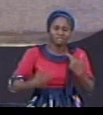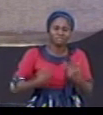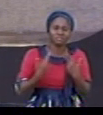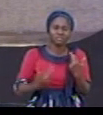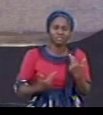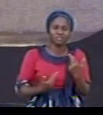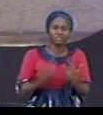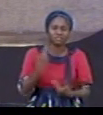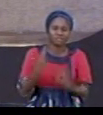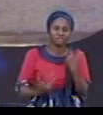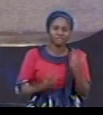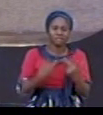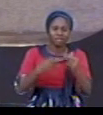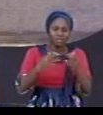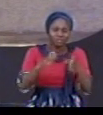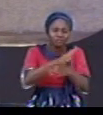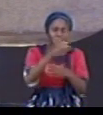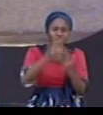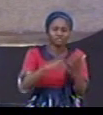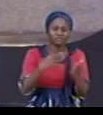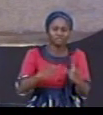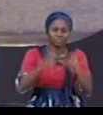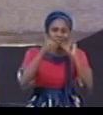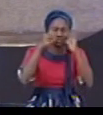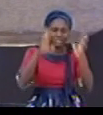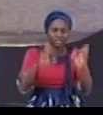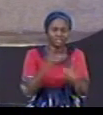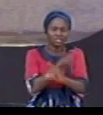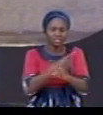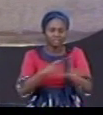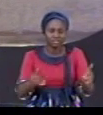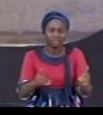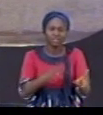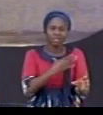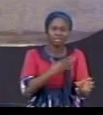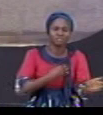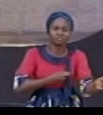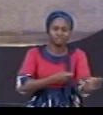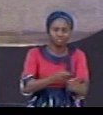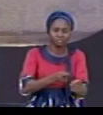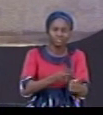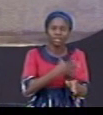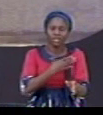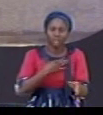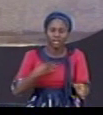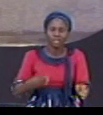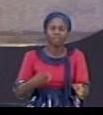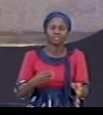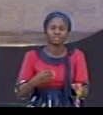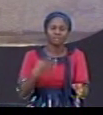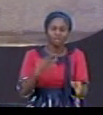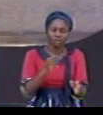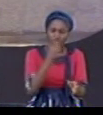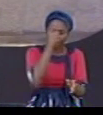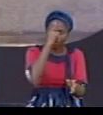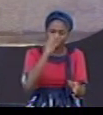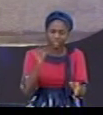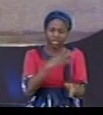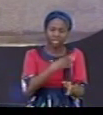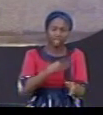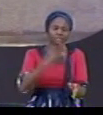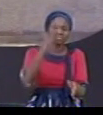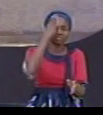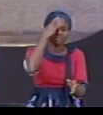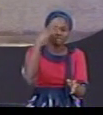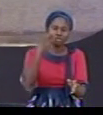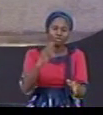blessing, fullness of deliverance and dominion, and fullness of understanding and the knowledge of